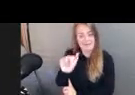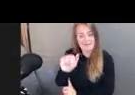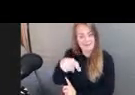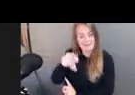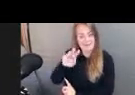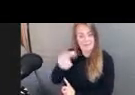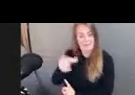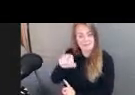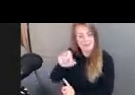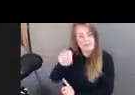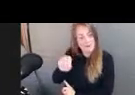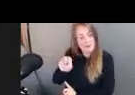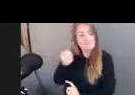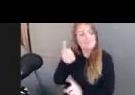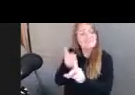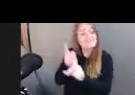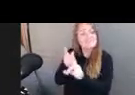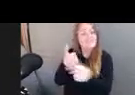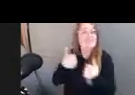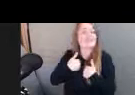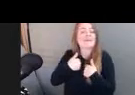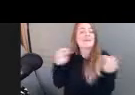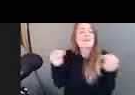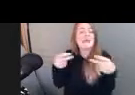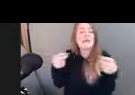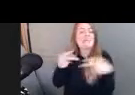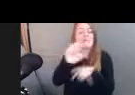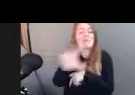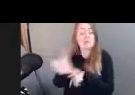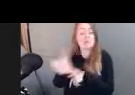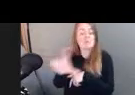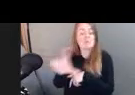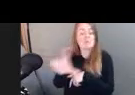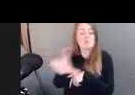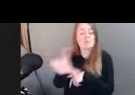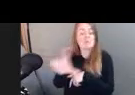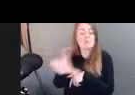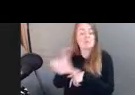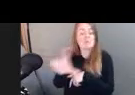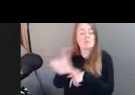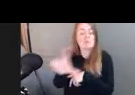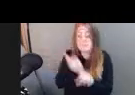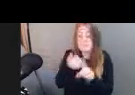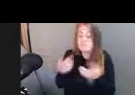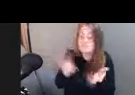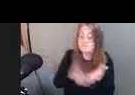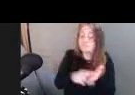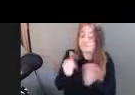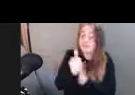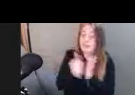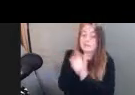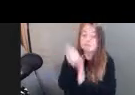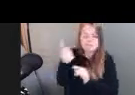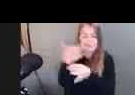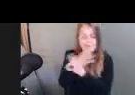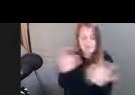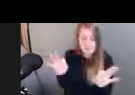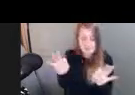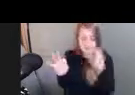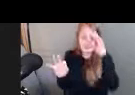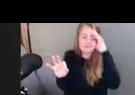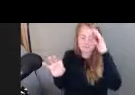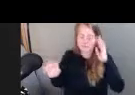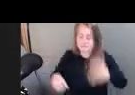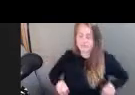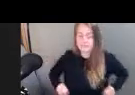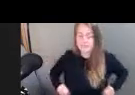Kapwing.com, and they have a captions tool through Capwing that if you sign up for their account, it's free, that a video